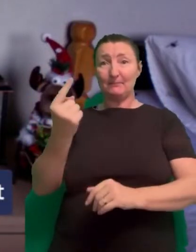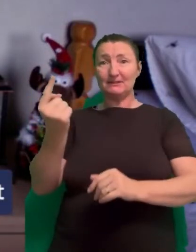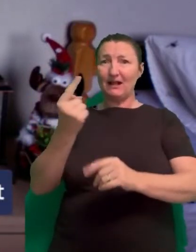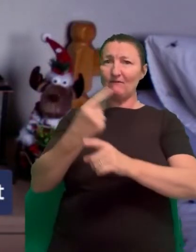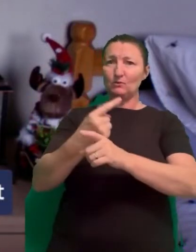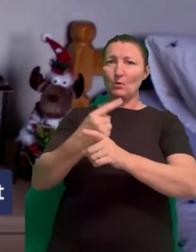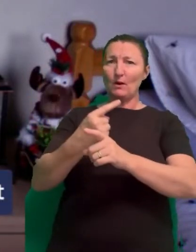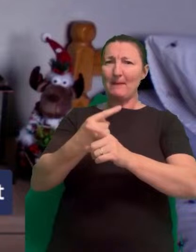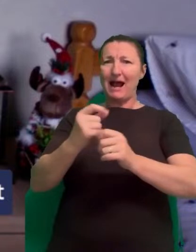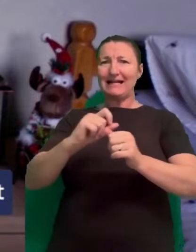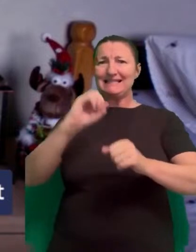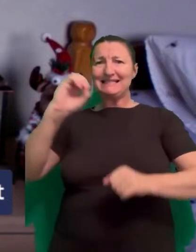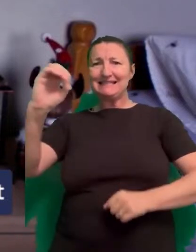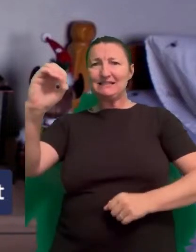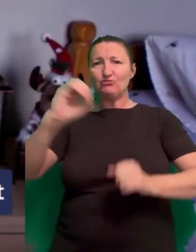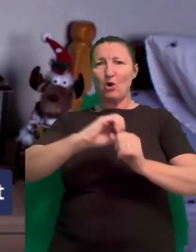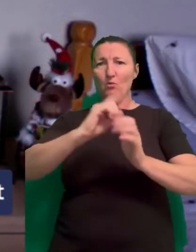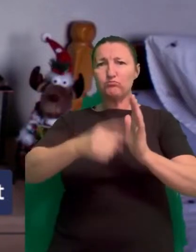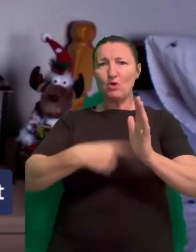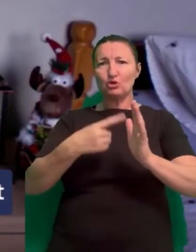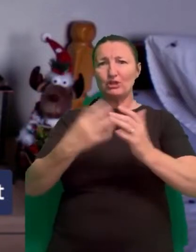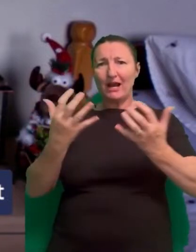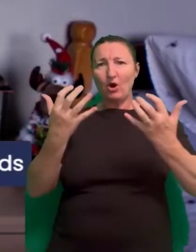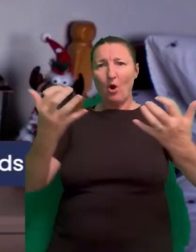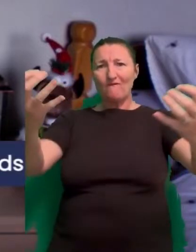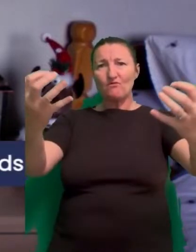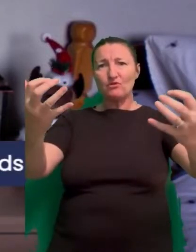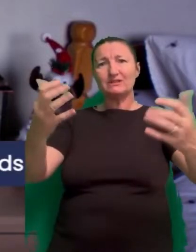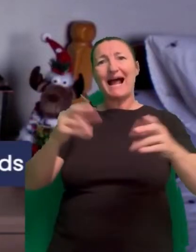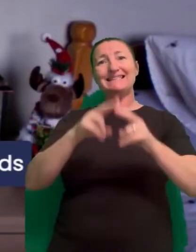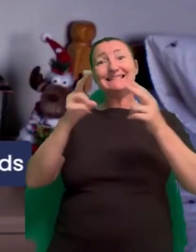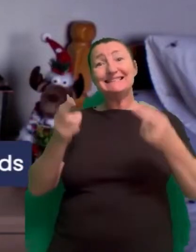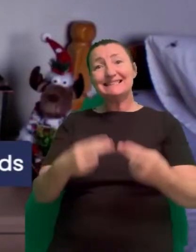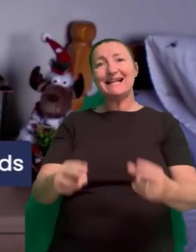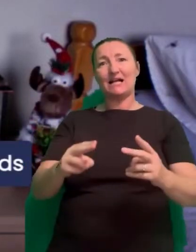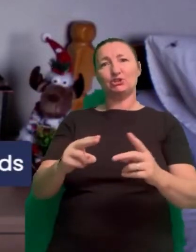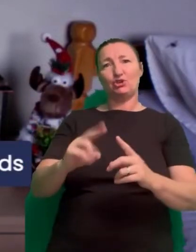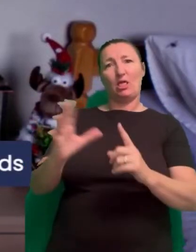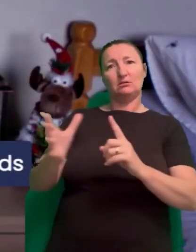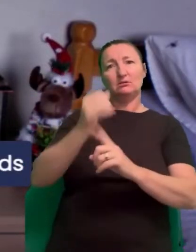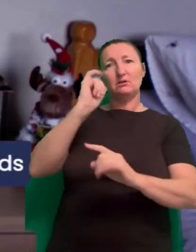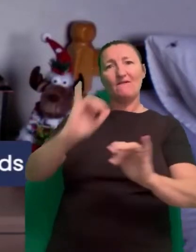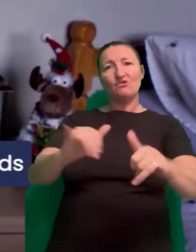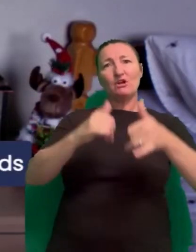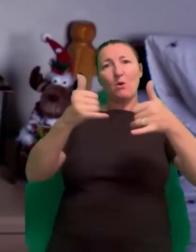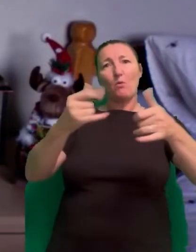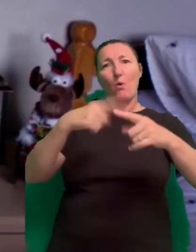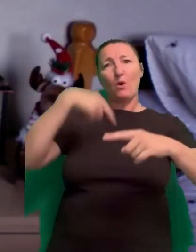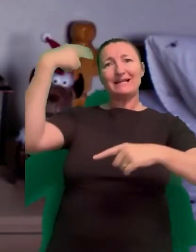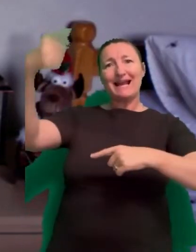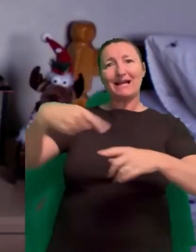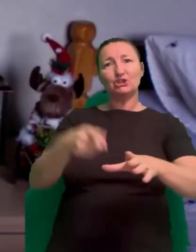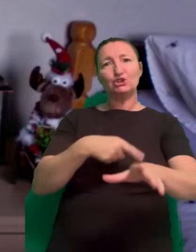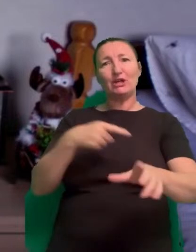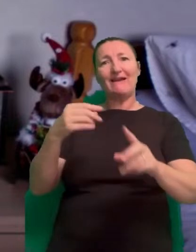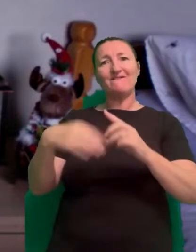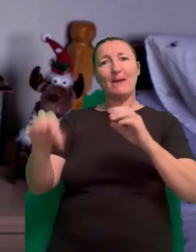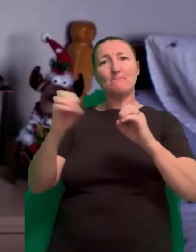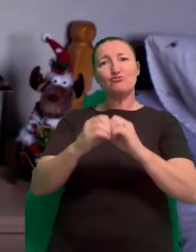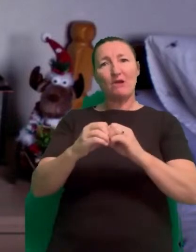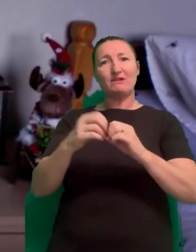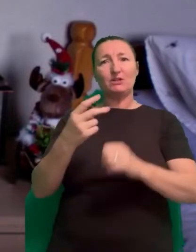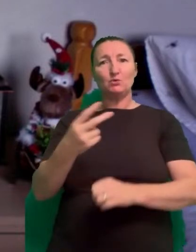Den talking about the Zero Project Conference and the International Discovery Awards that's going to be happening